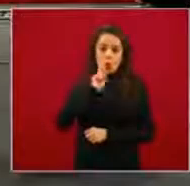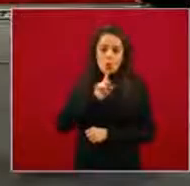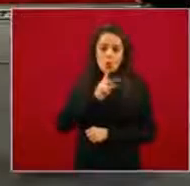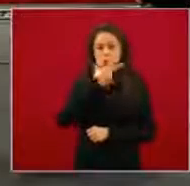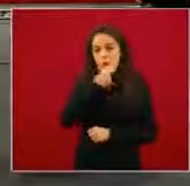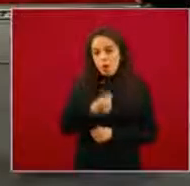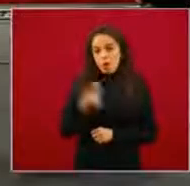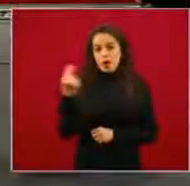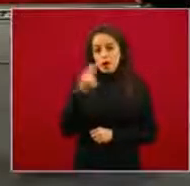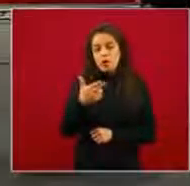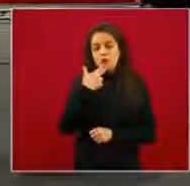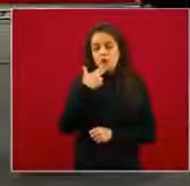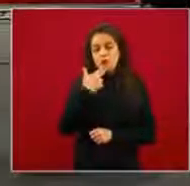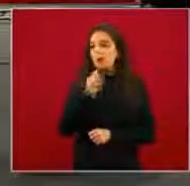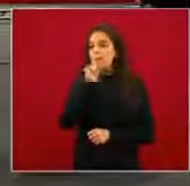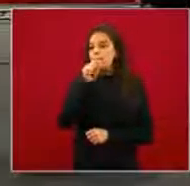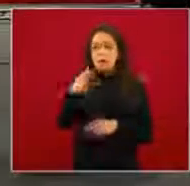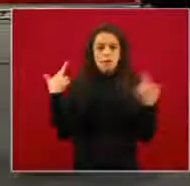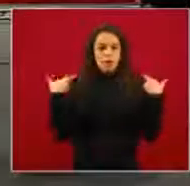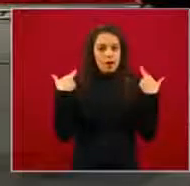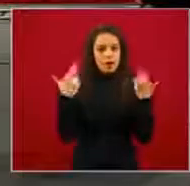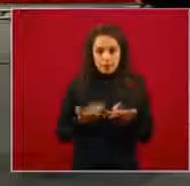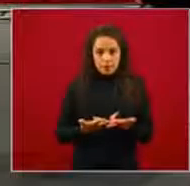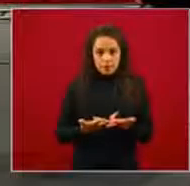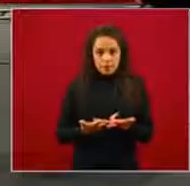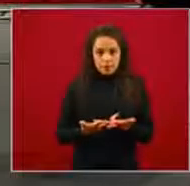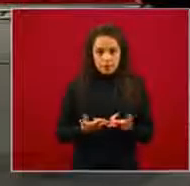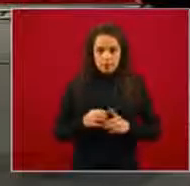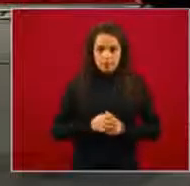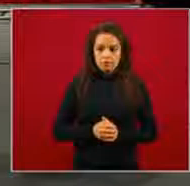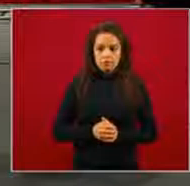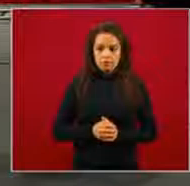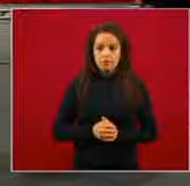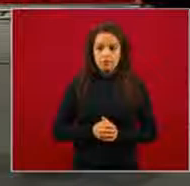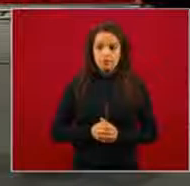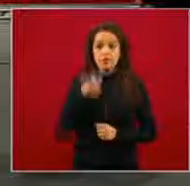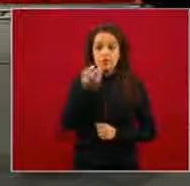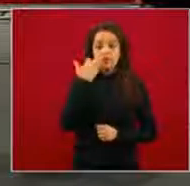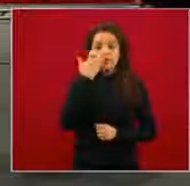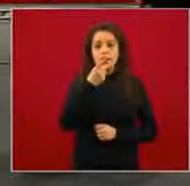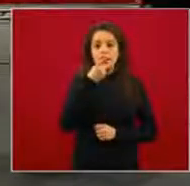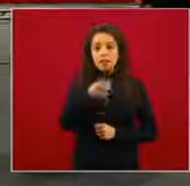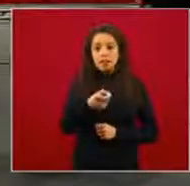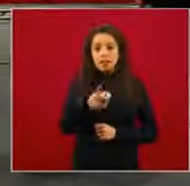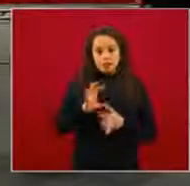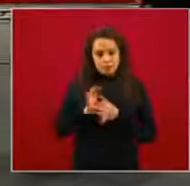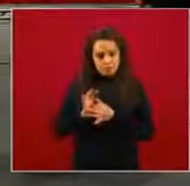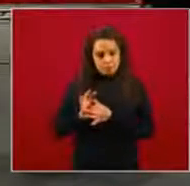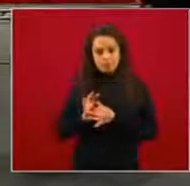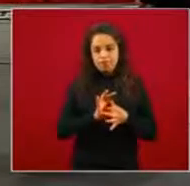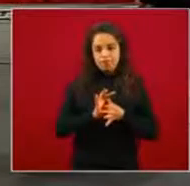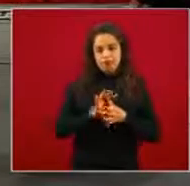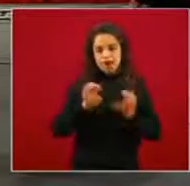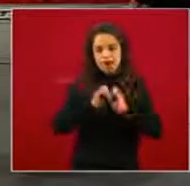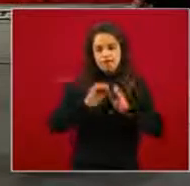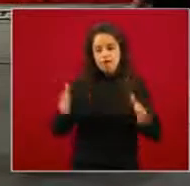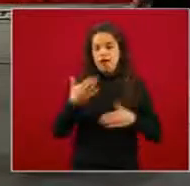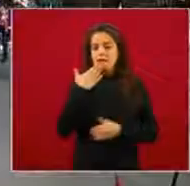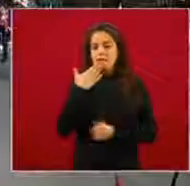wear this mask, and also the teachers, it's just for congruence that we should wear